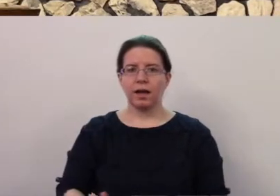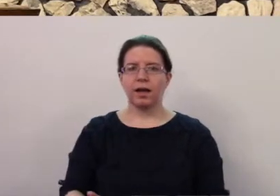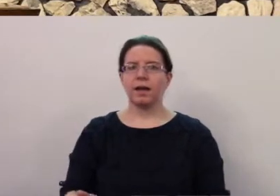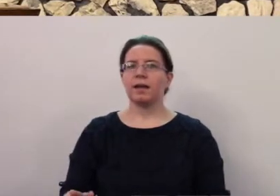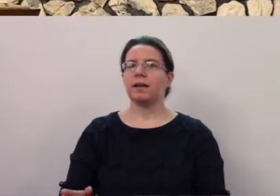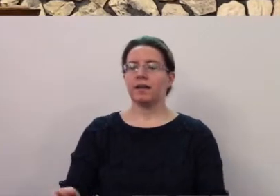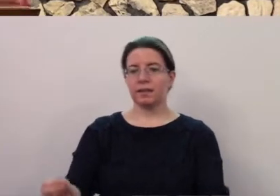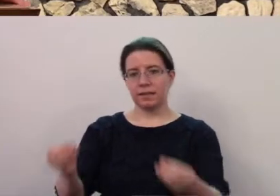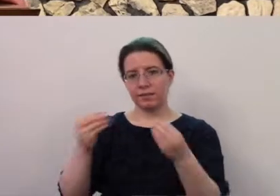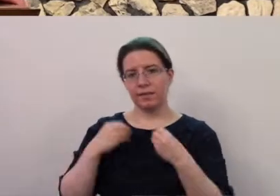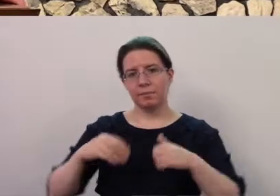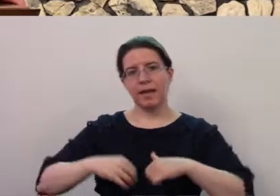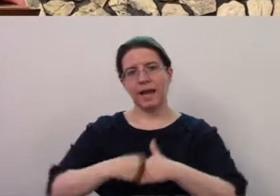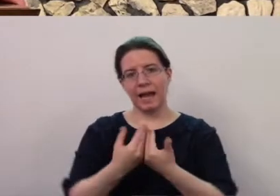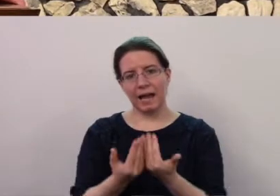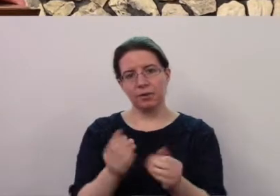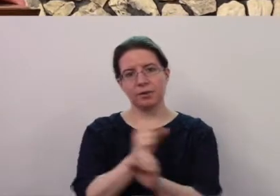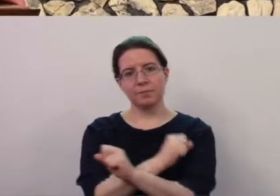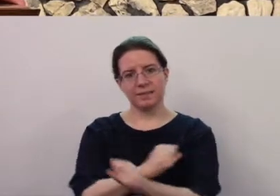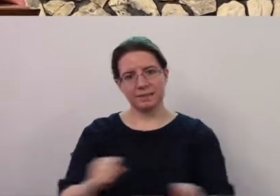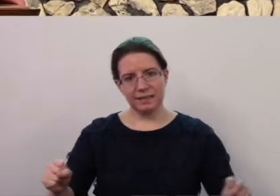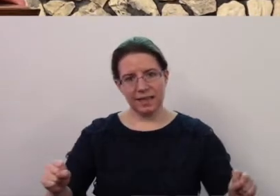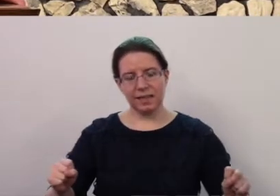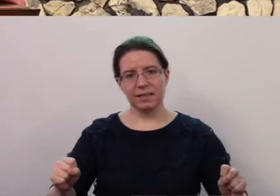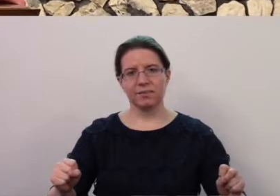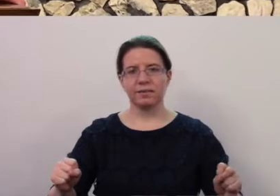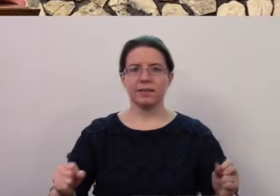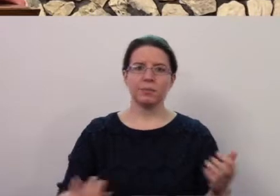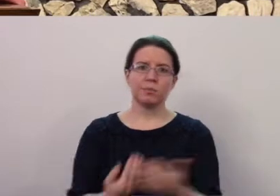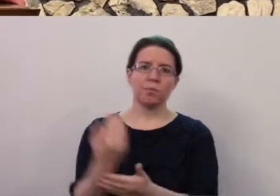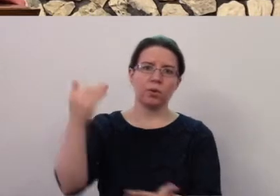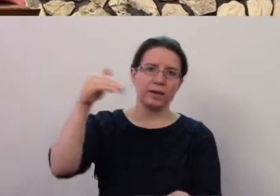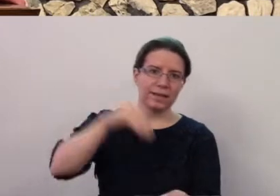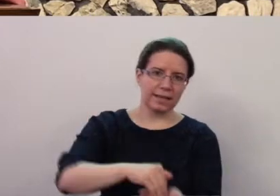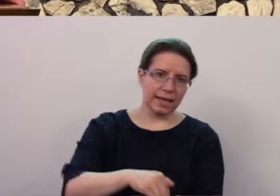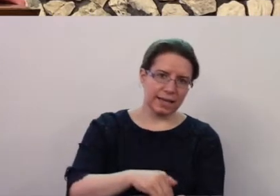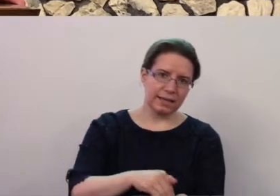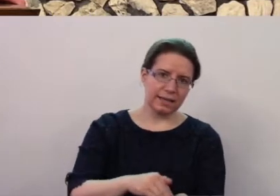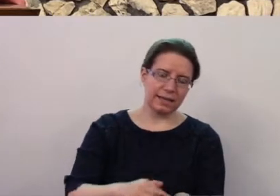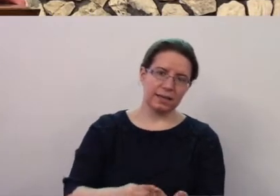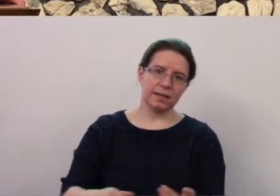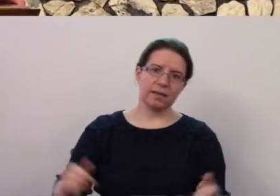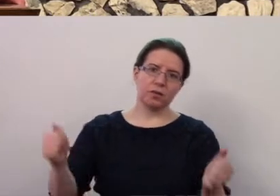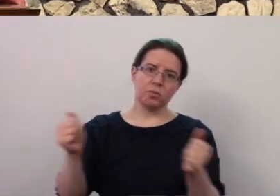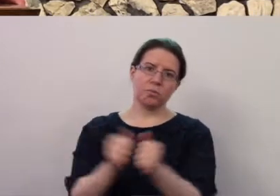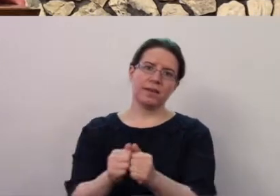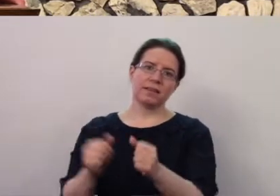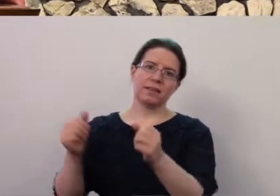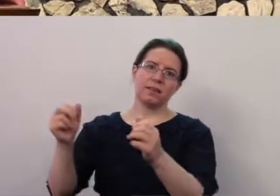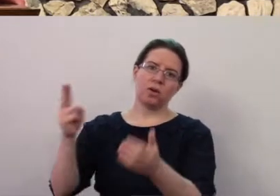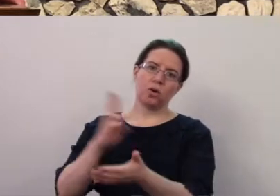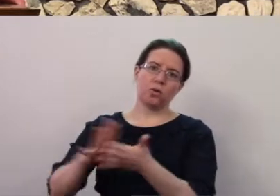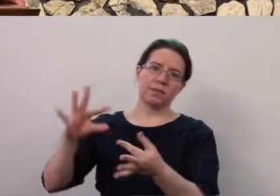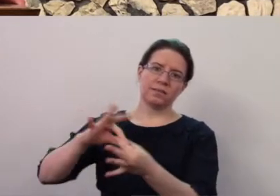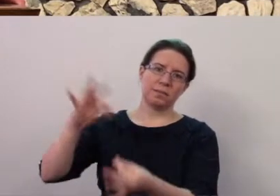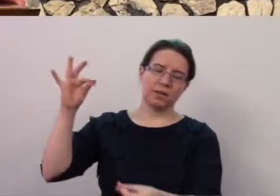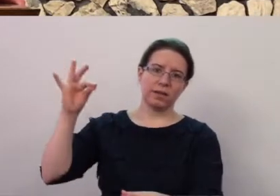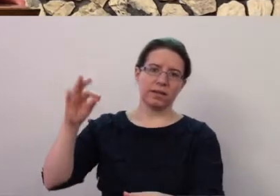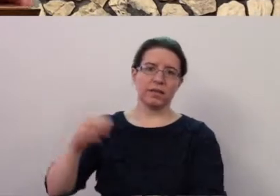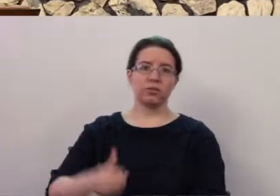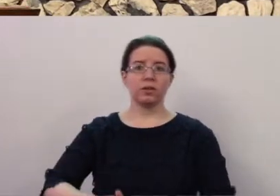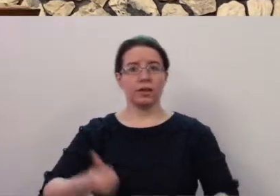the keys after he was endued with power from on high. He was baptized with the Holy Ghost, born from above.